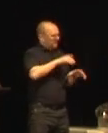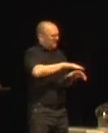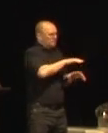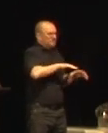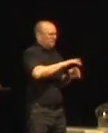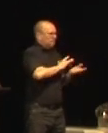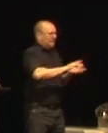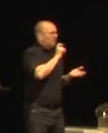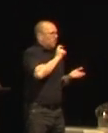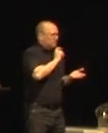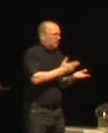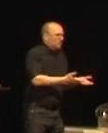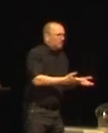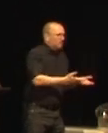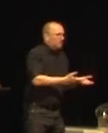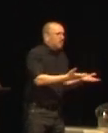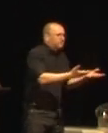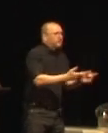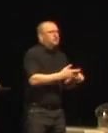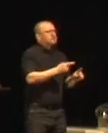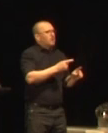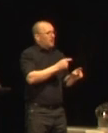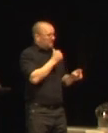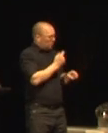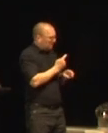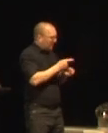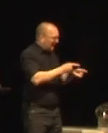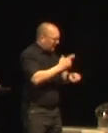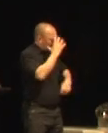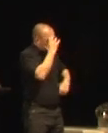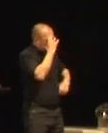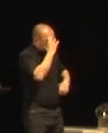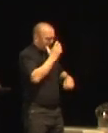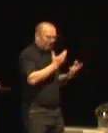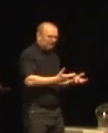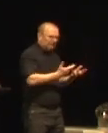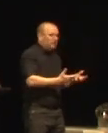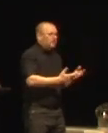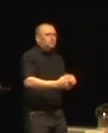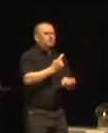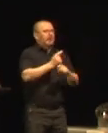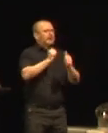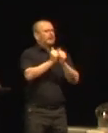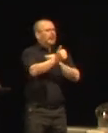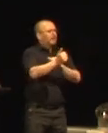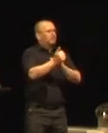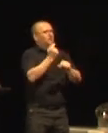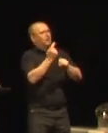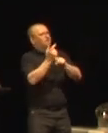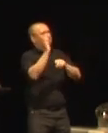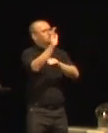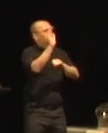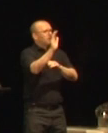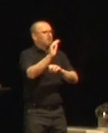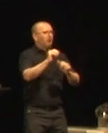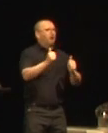future that we can solve, that we can approach. The research we've found says that a lot of people won't take action